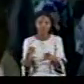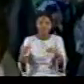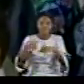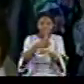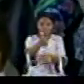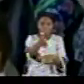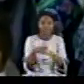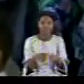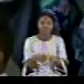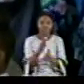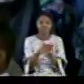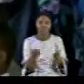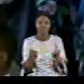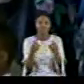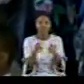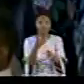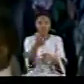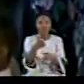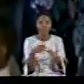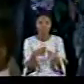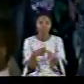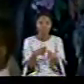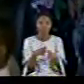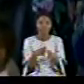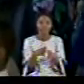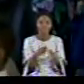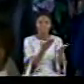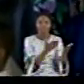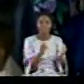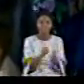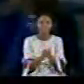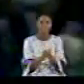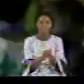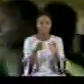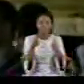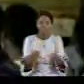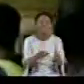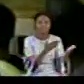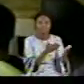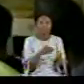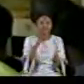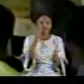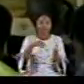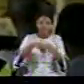happening over there bring the person bring him bring him bring him